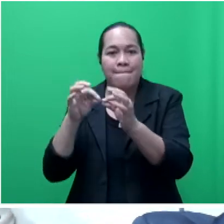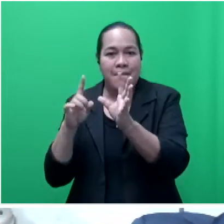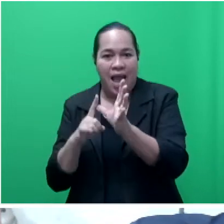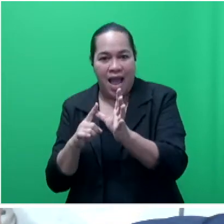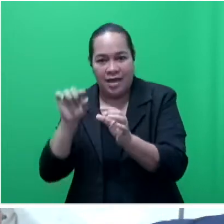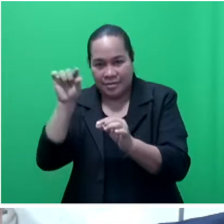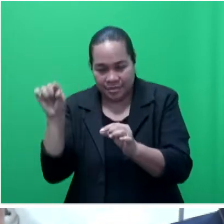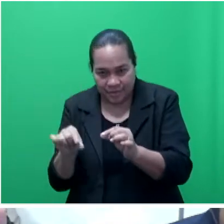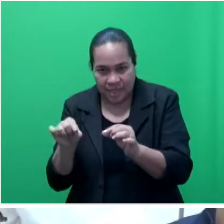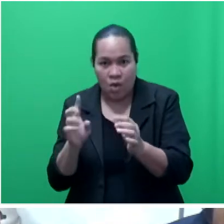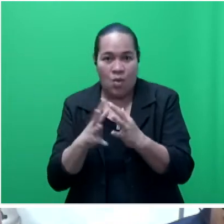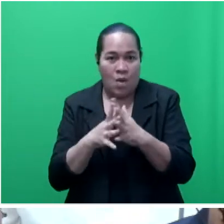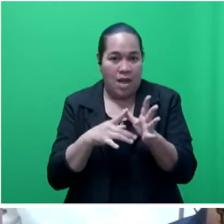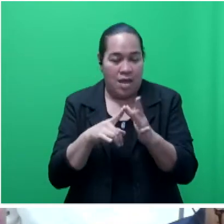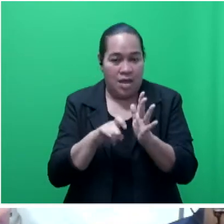settlement in Wairuku.